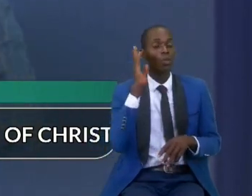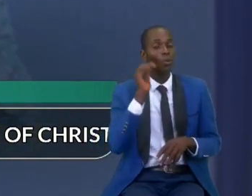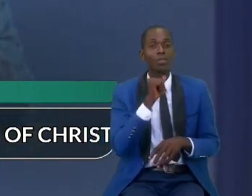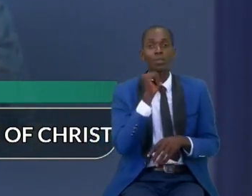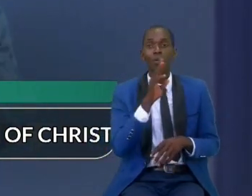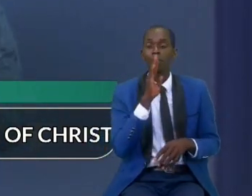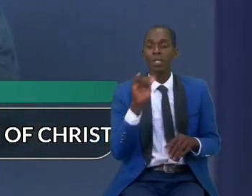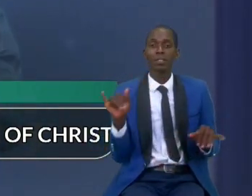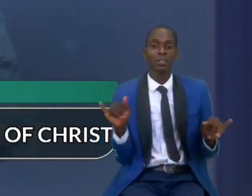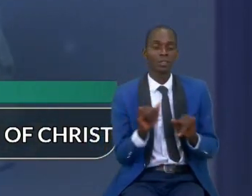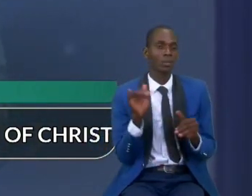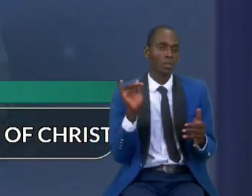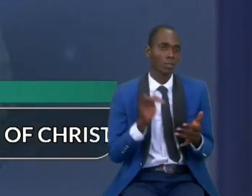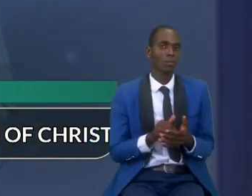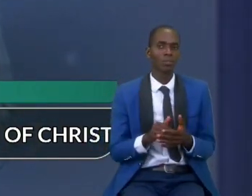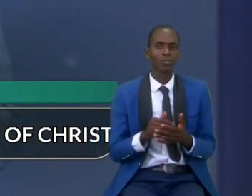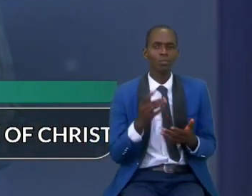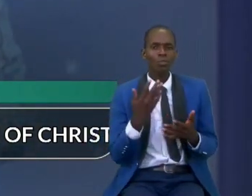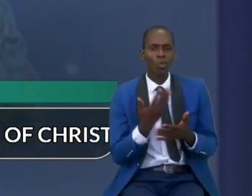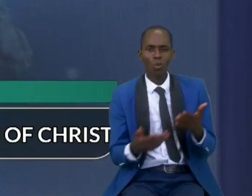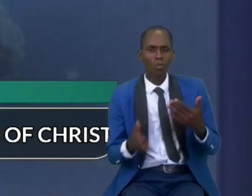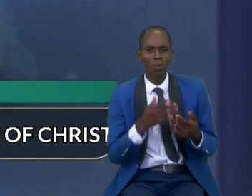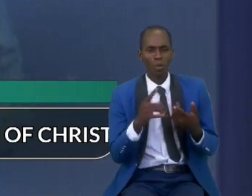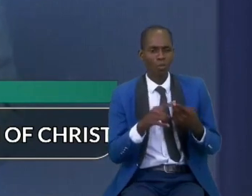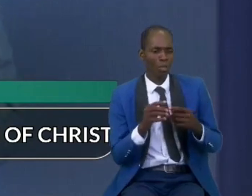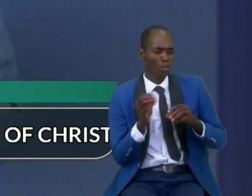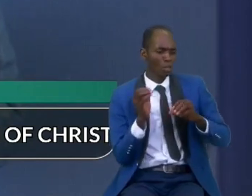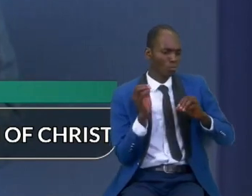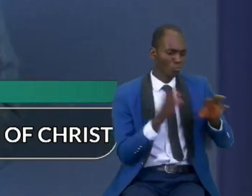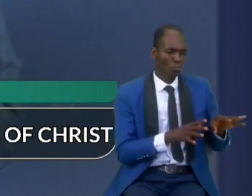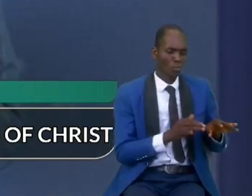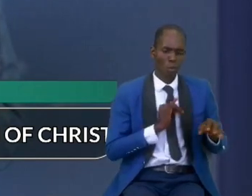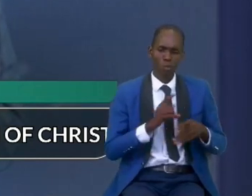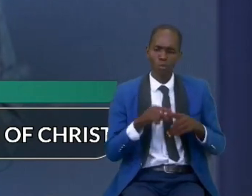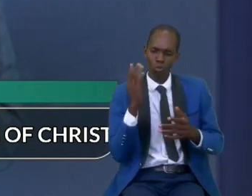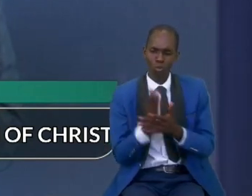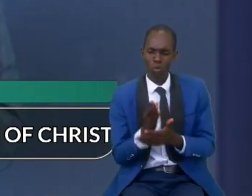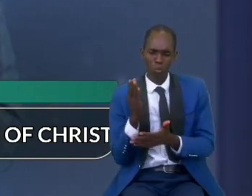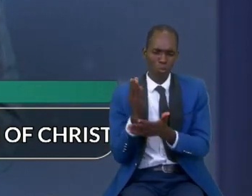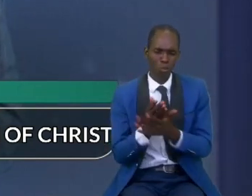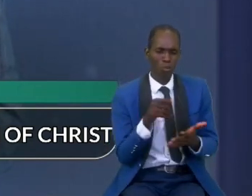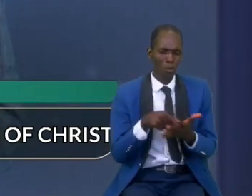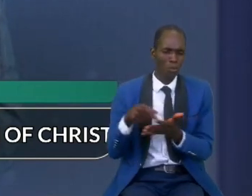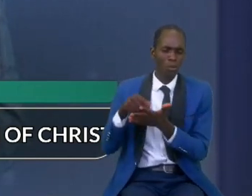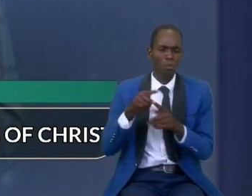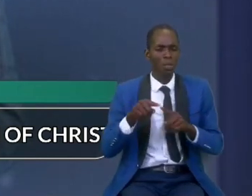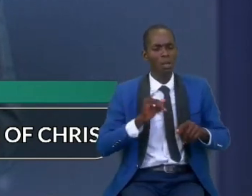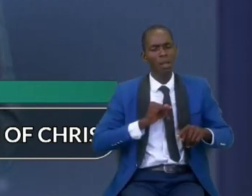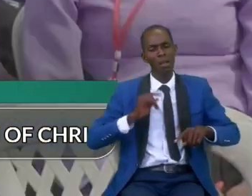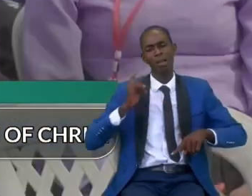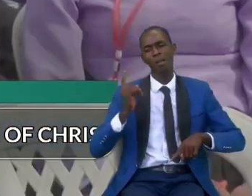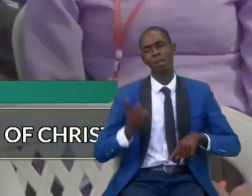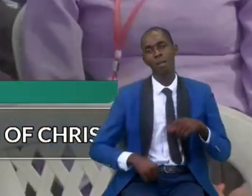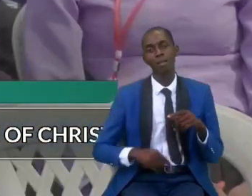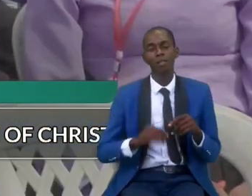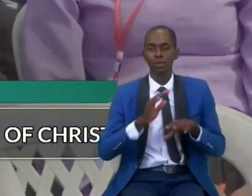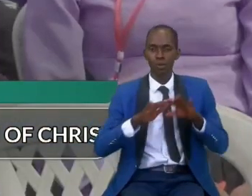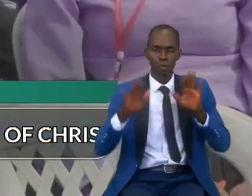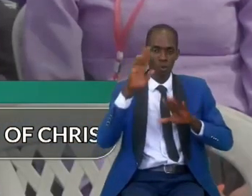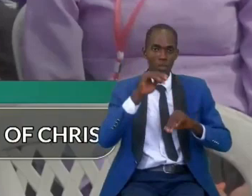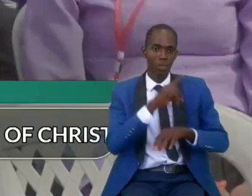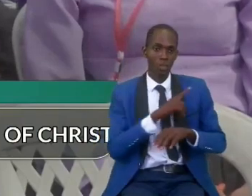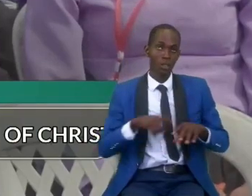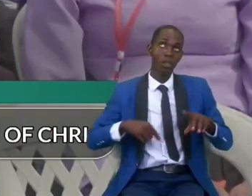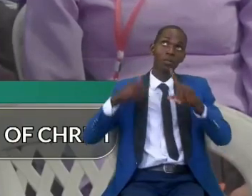couldn't. The Lord himself will work out his glory in your life in Jesus' name. And